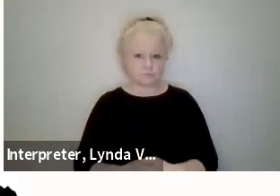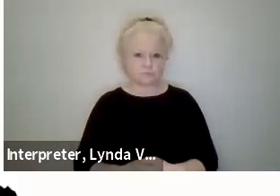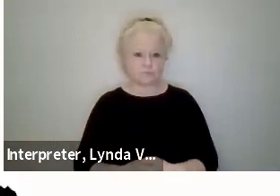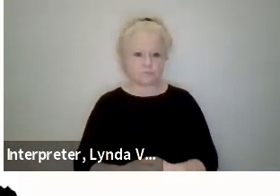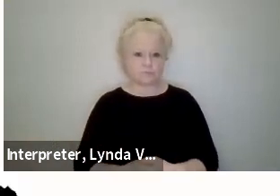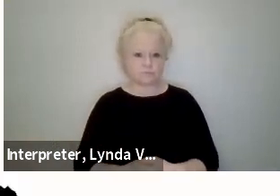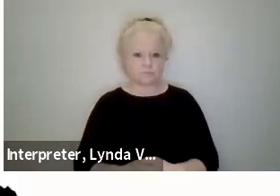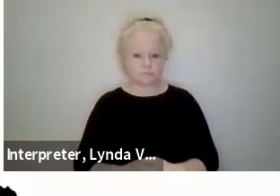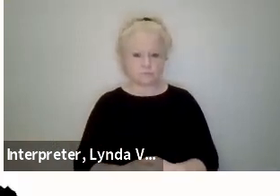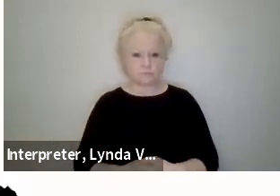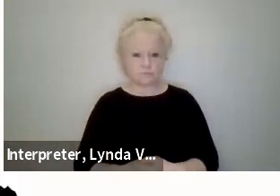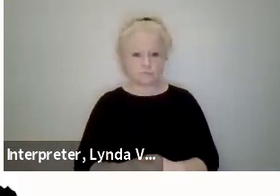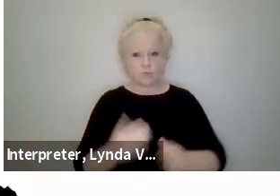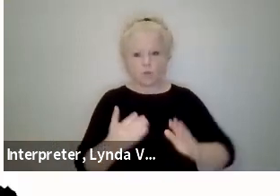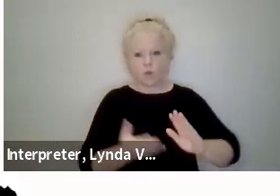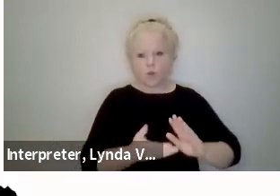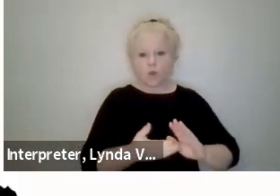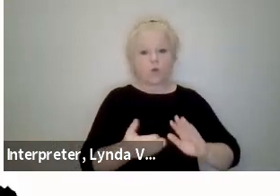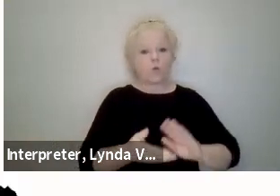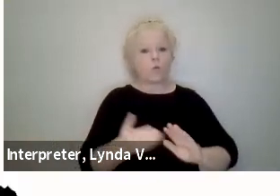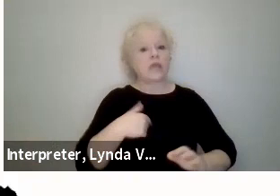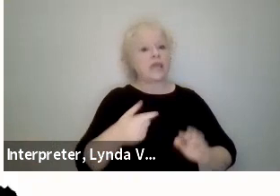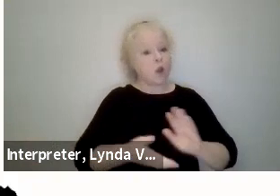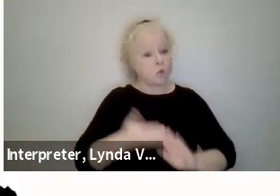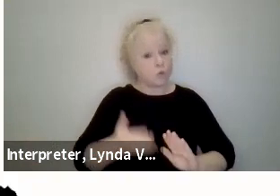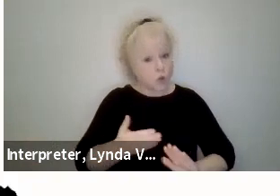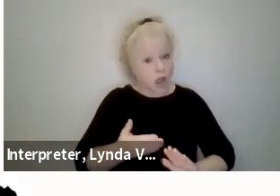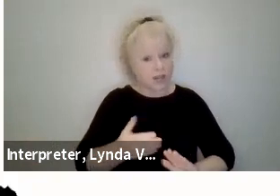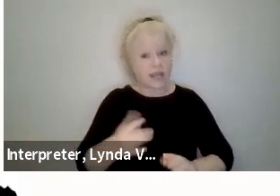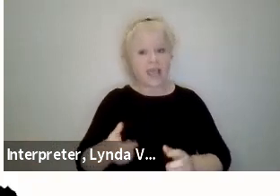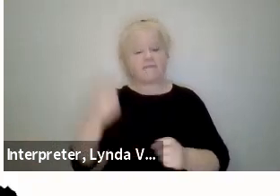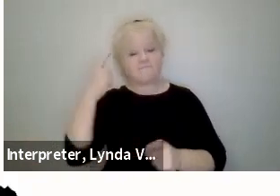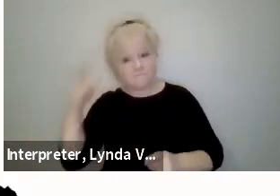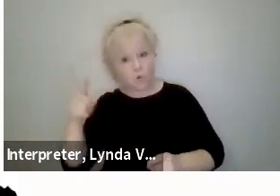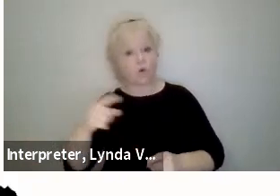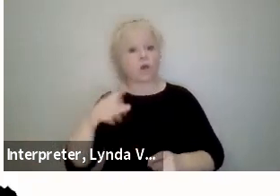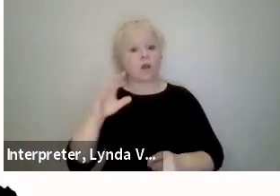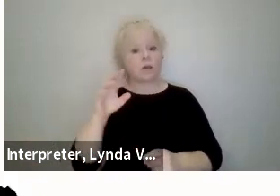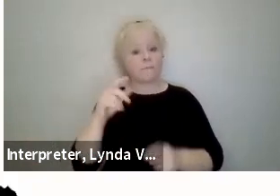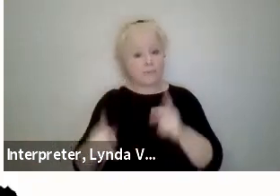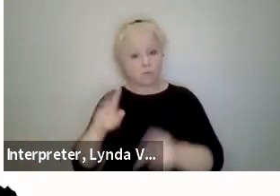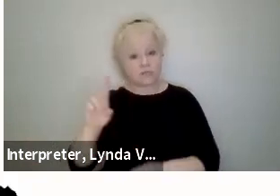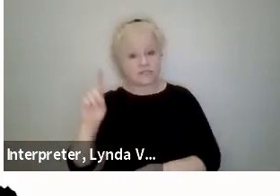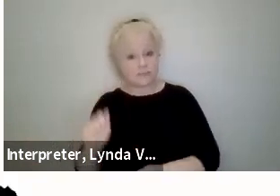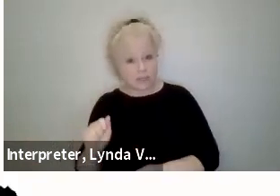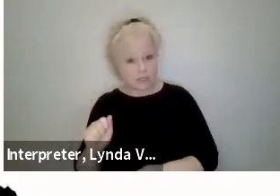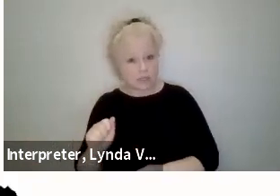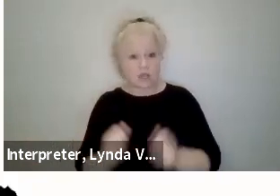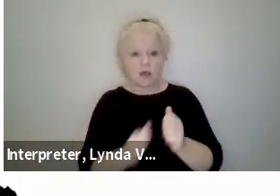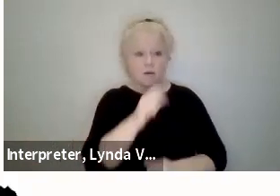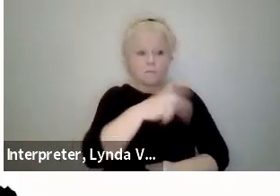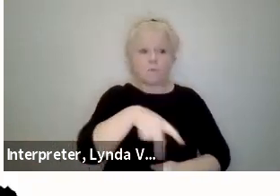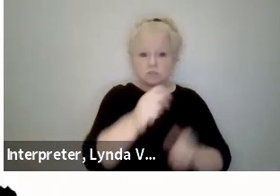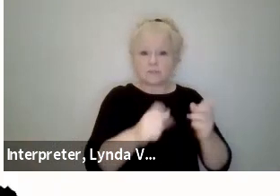that, we're run by and for people with disabilities. Every Center for Independent Living, 51% of board and staff have a